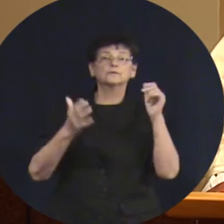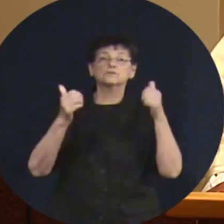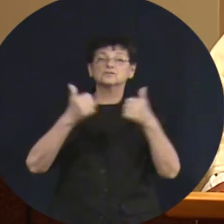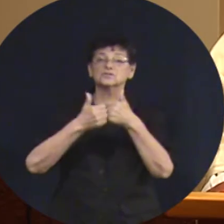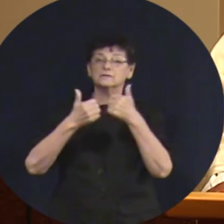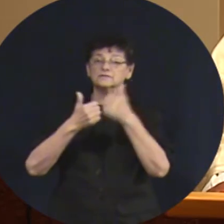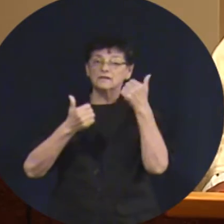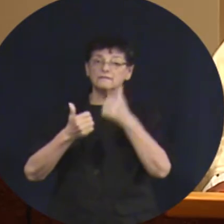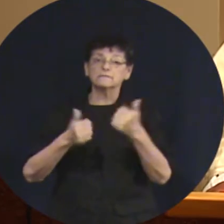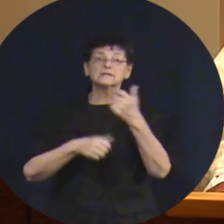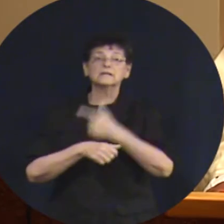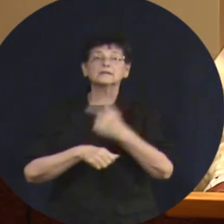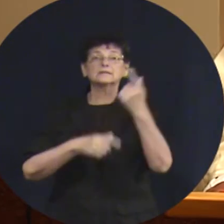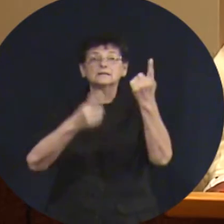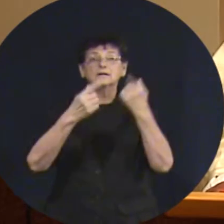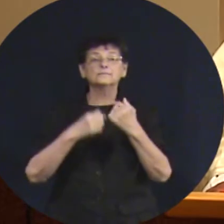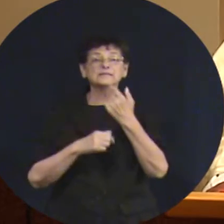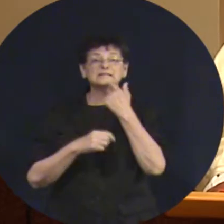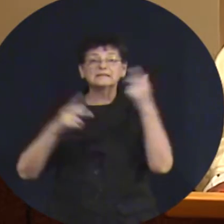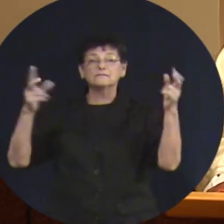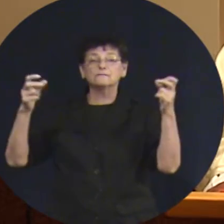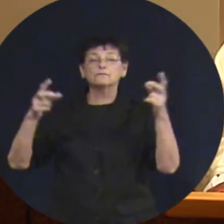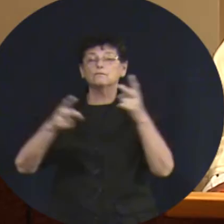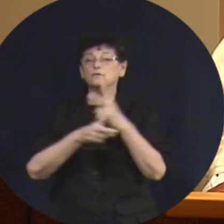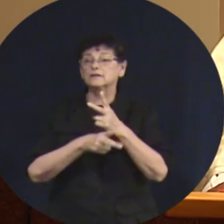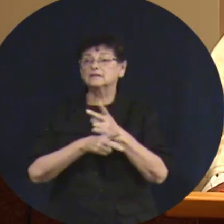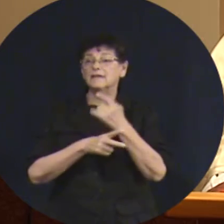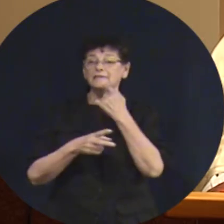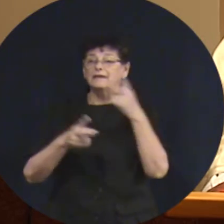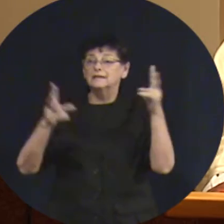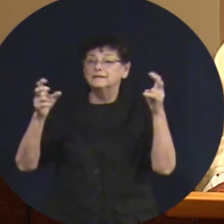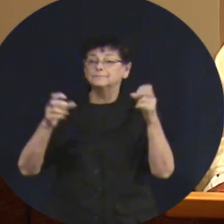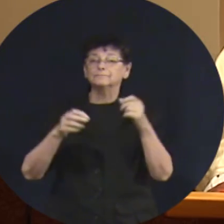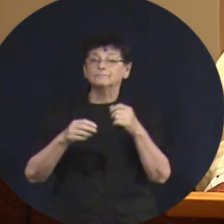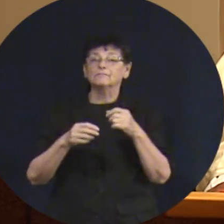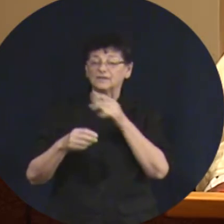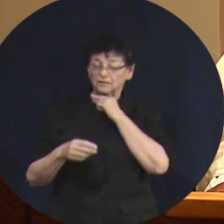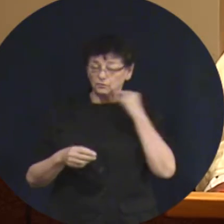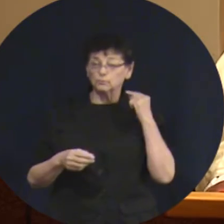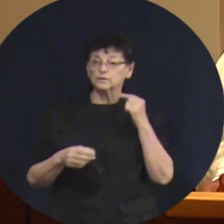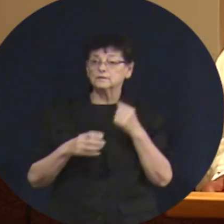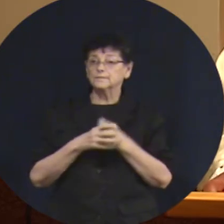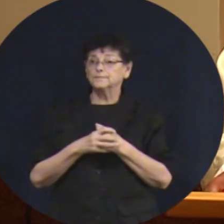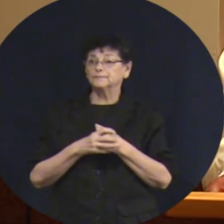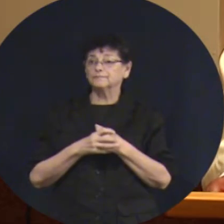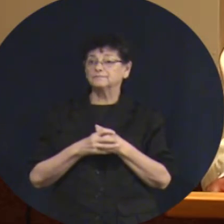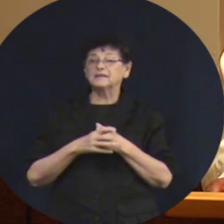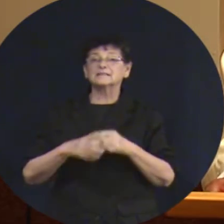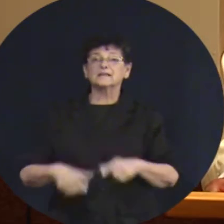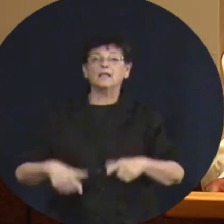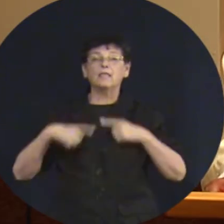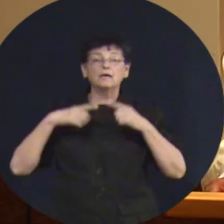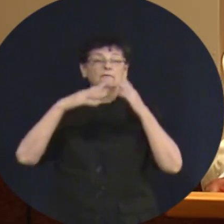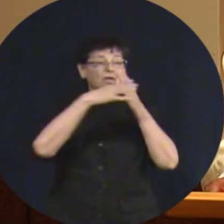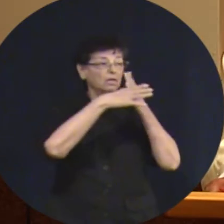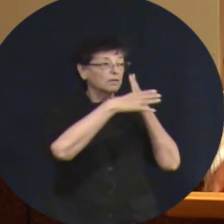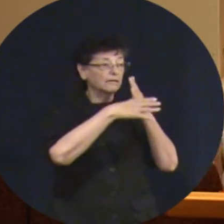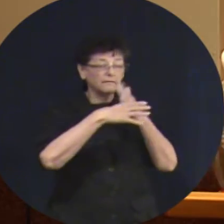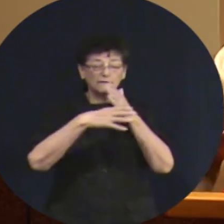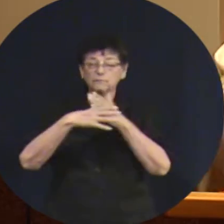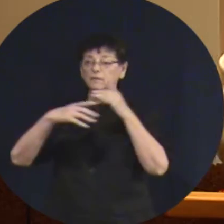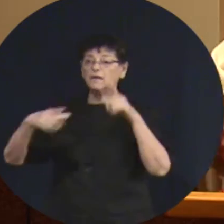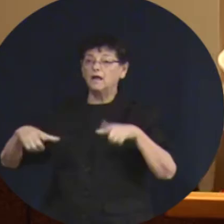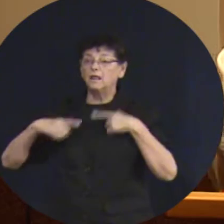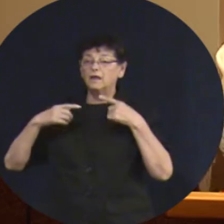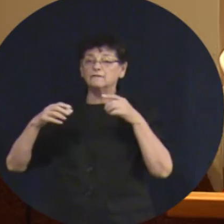every day. And so comes the saying for vocations, and that is that in the priesthood, it is a life of distractions, a